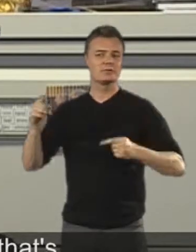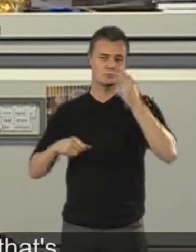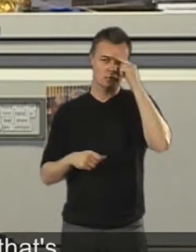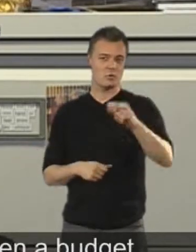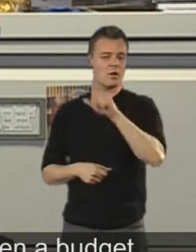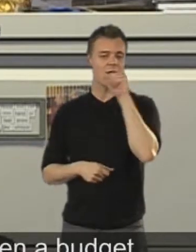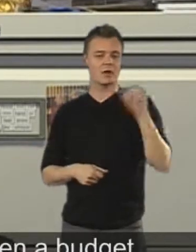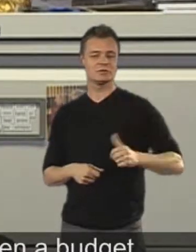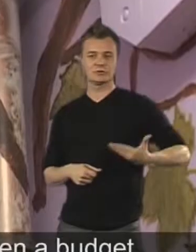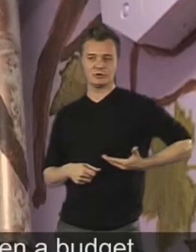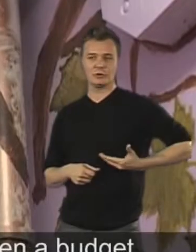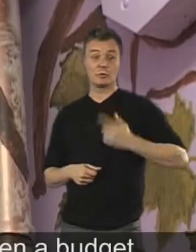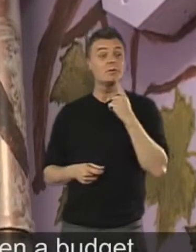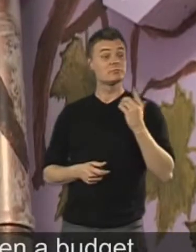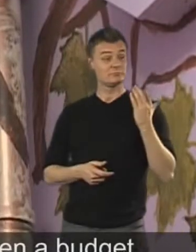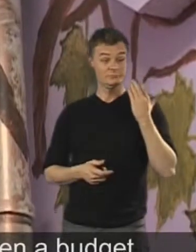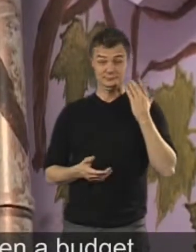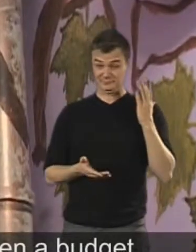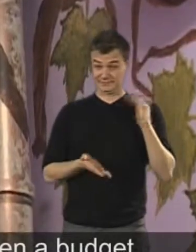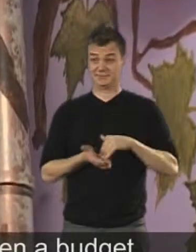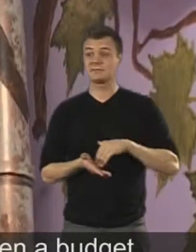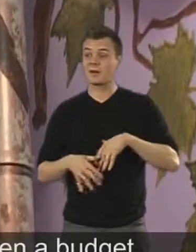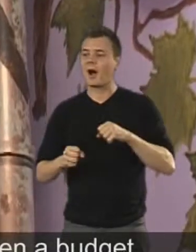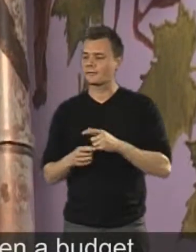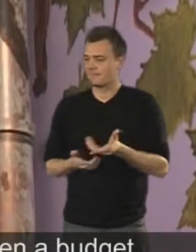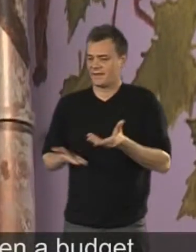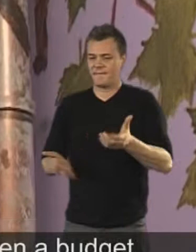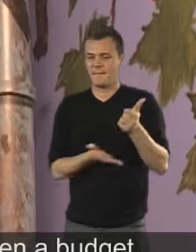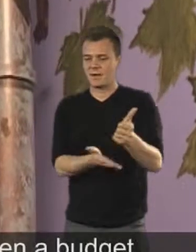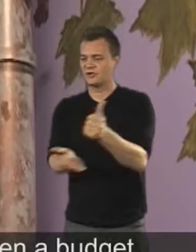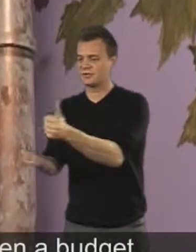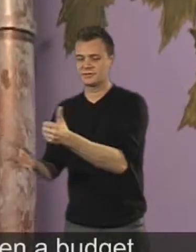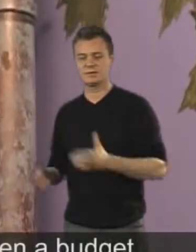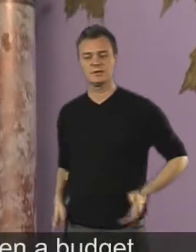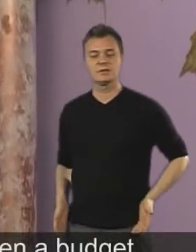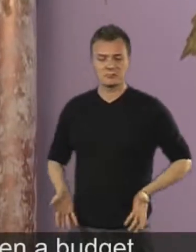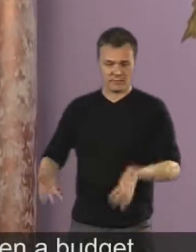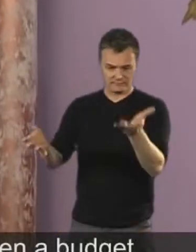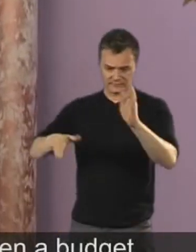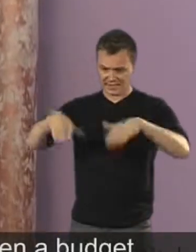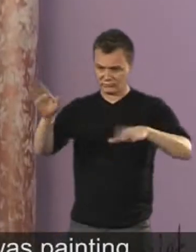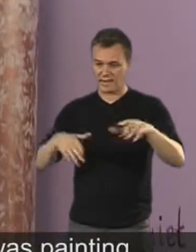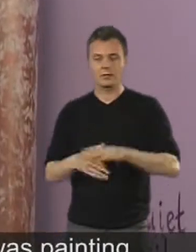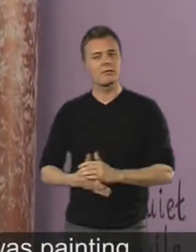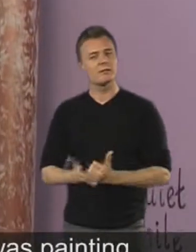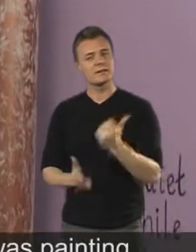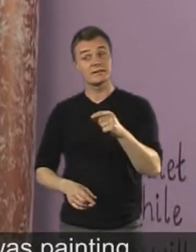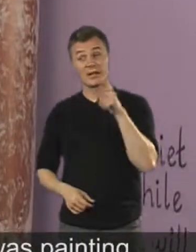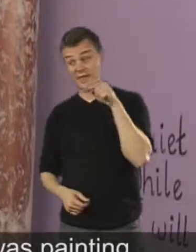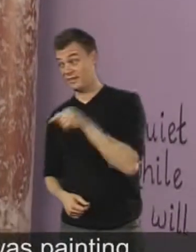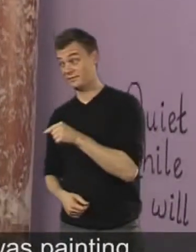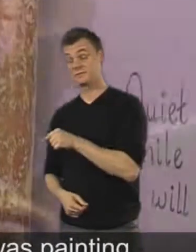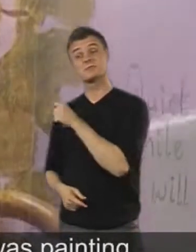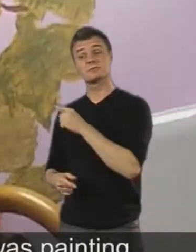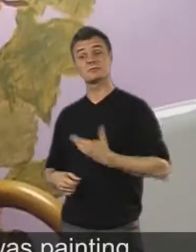first few weeks of me starting here. They were given a budget and it was fantastic. This toilet actually won the